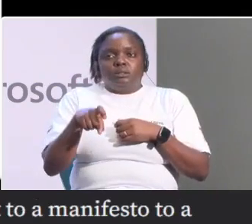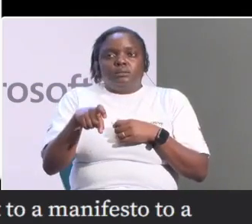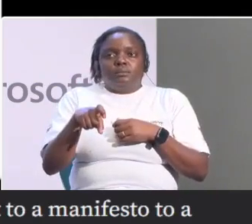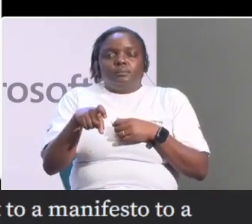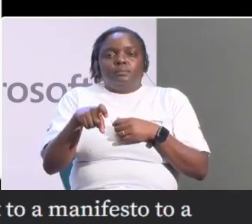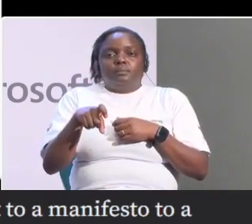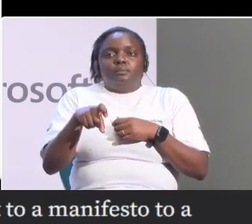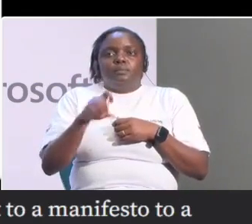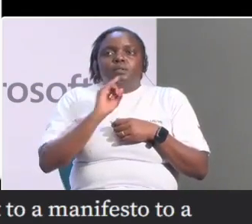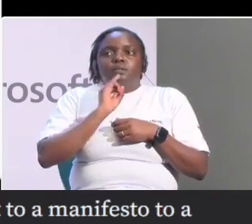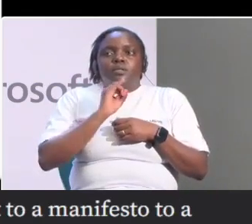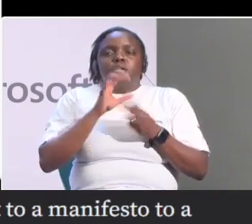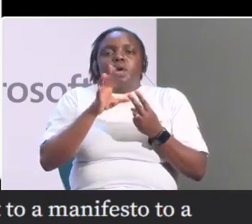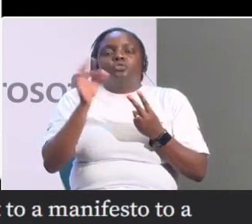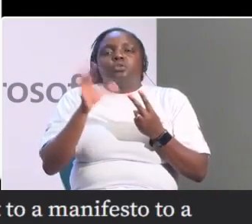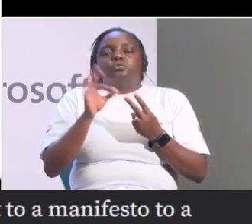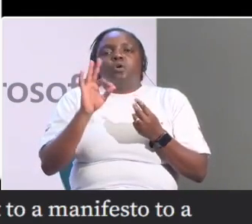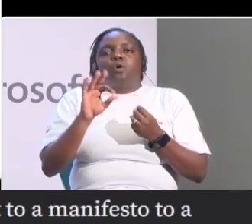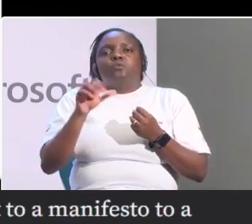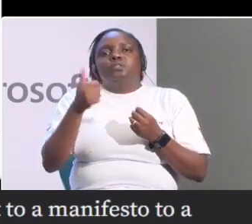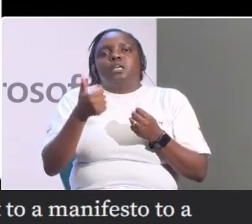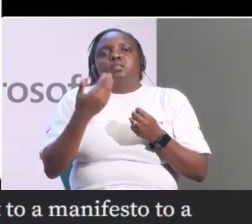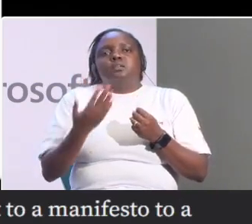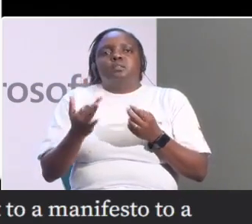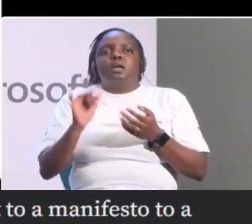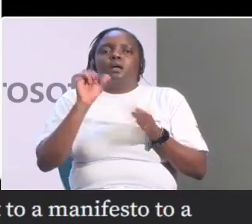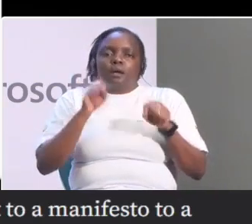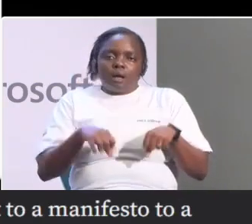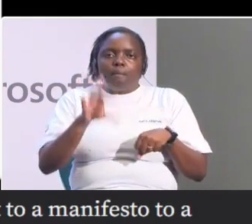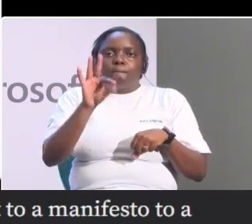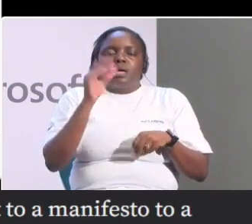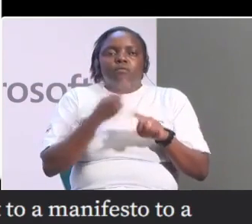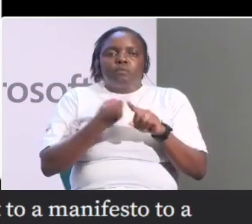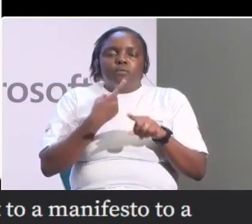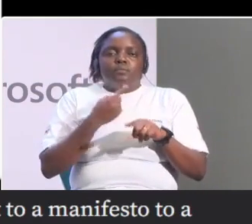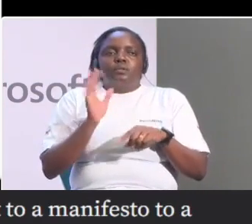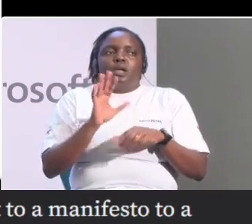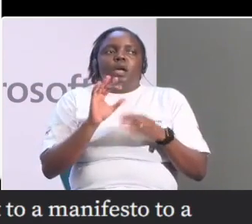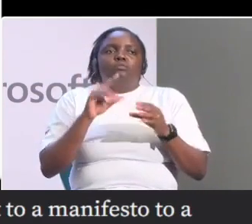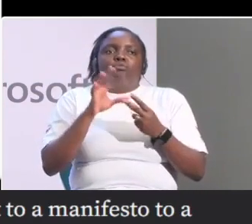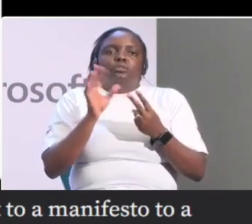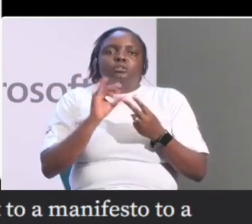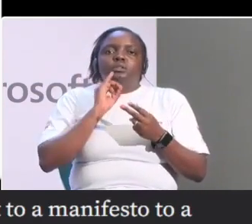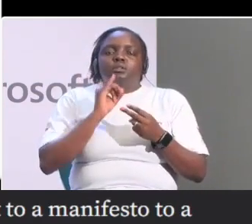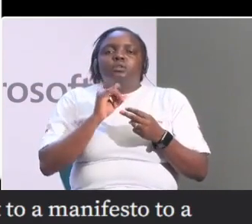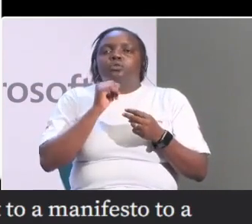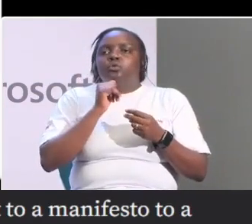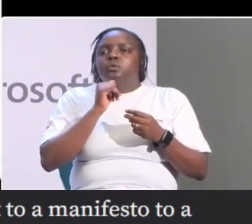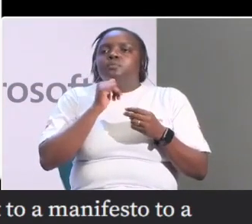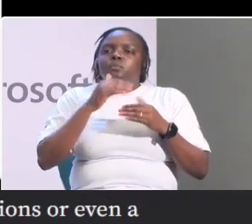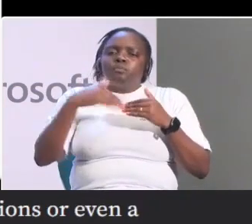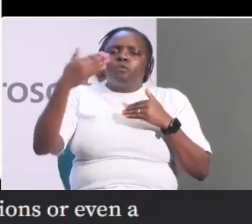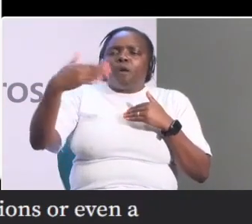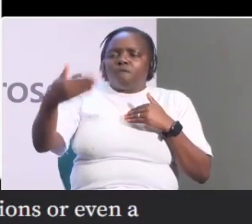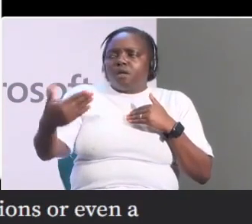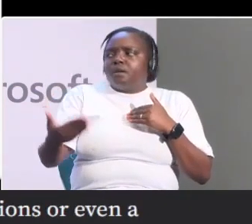need, there's a choice of 10 things that they can pick from. But actually the choice is infinite, because if what they need is not